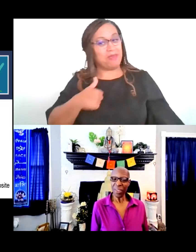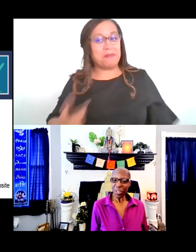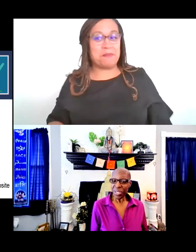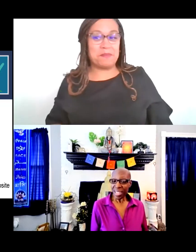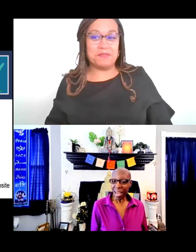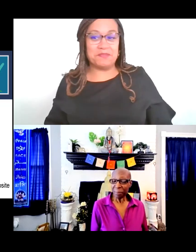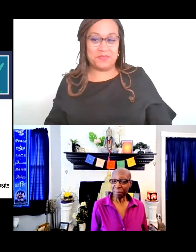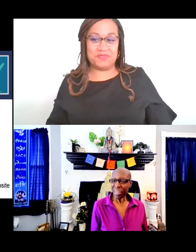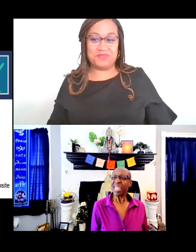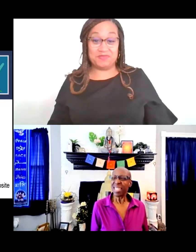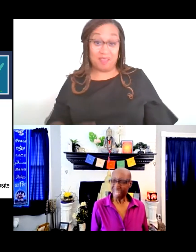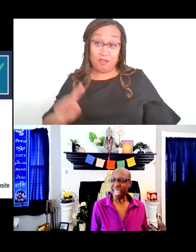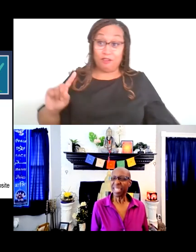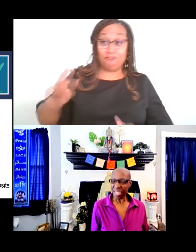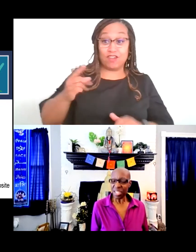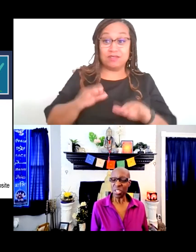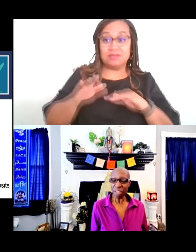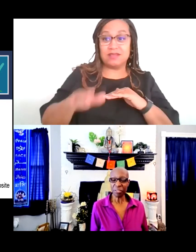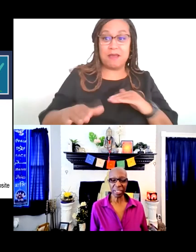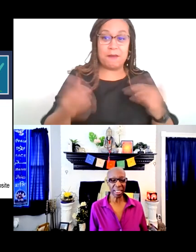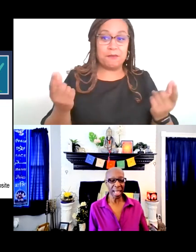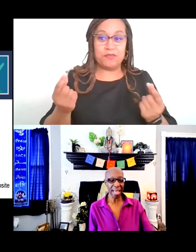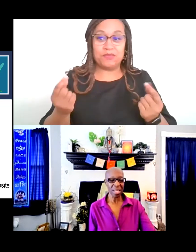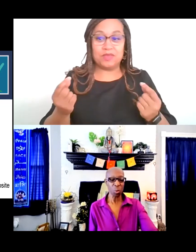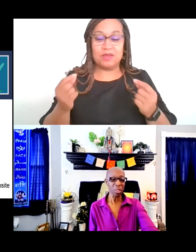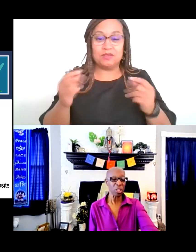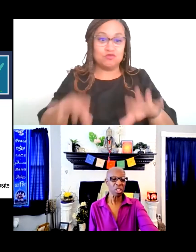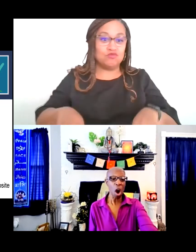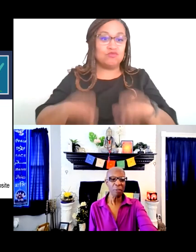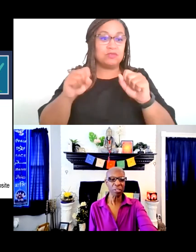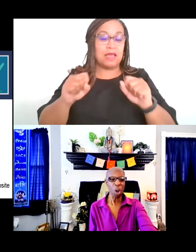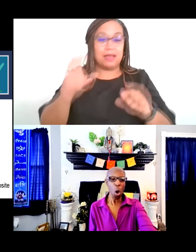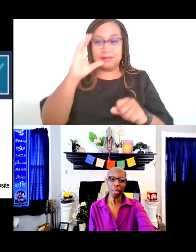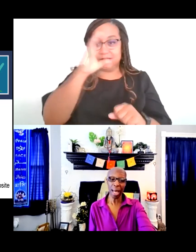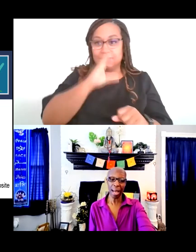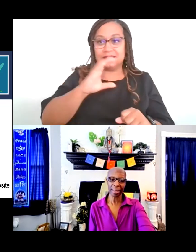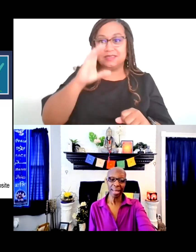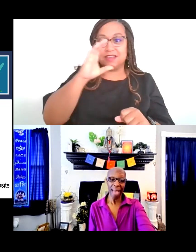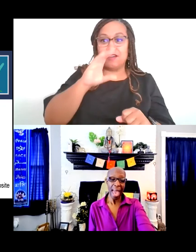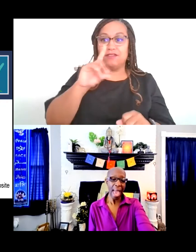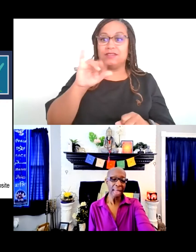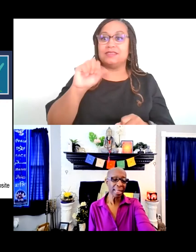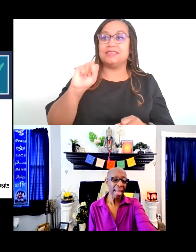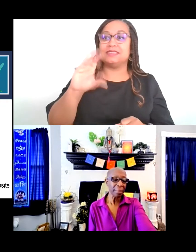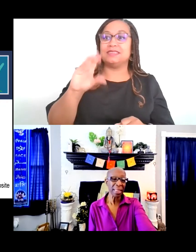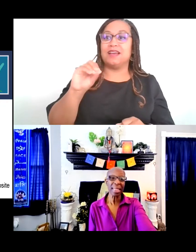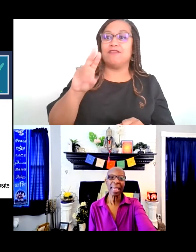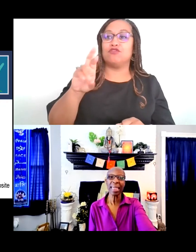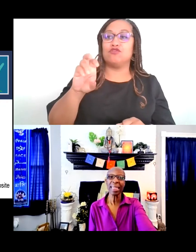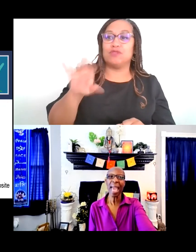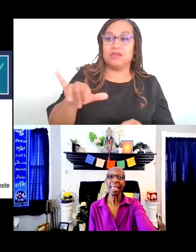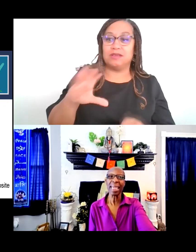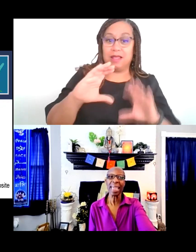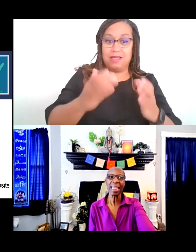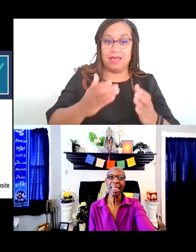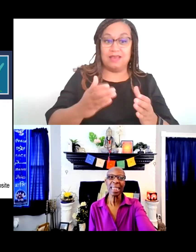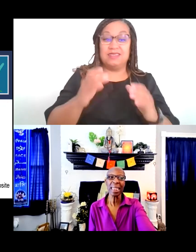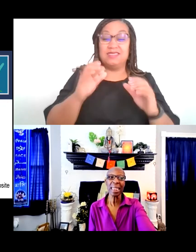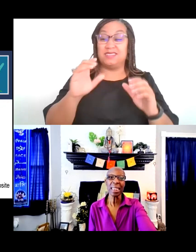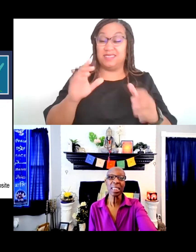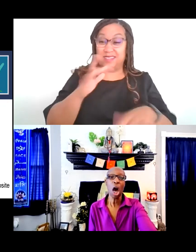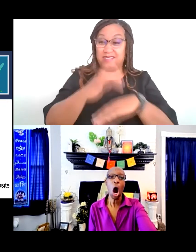The first step is to take the Discovery class, which is offered online and can be taken at